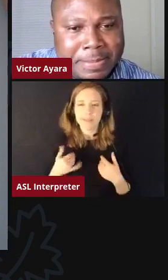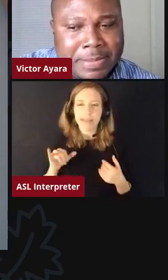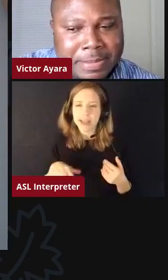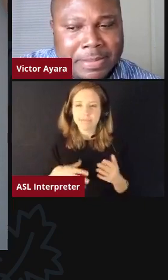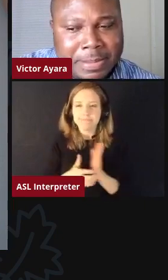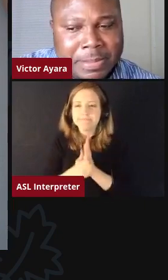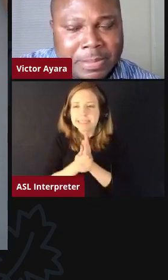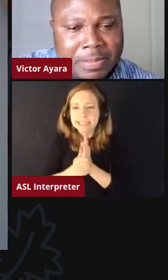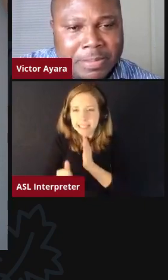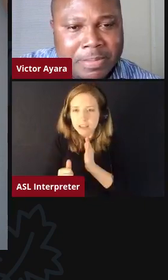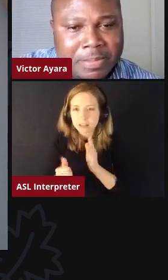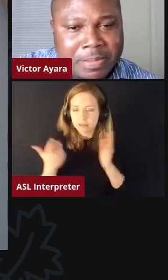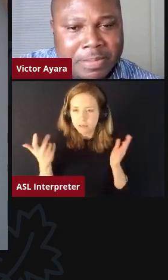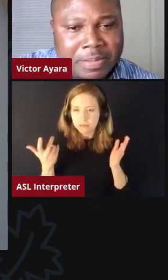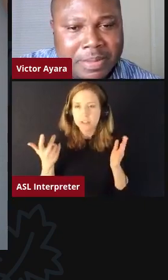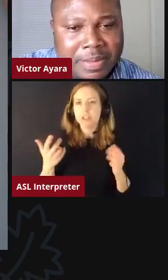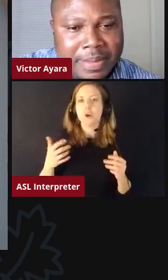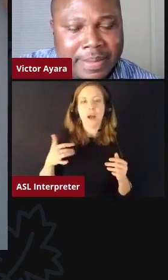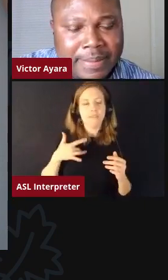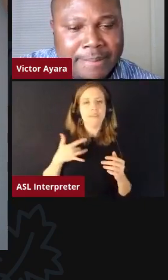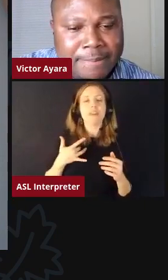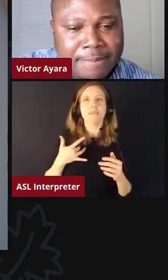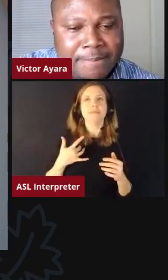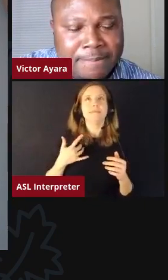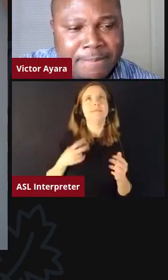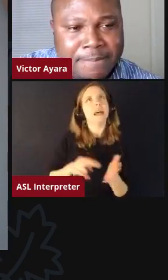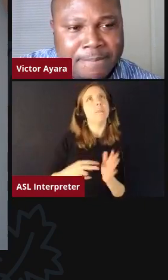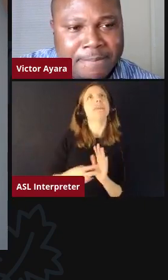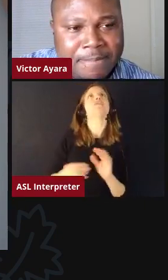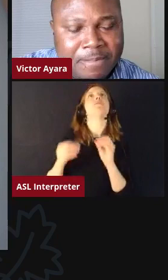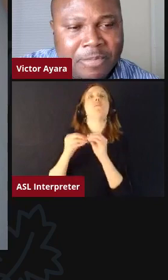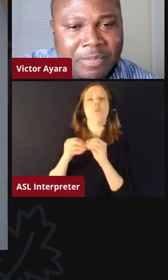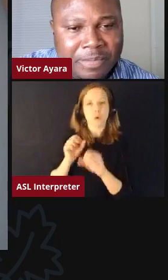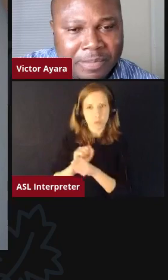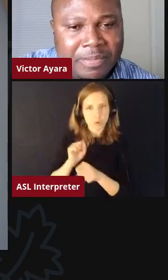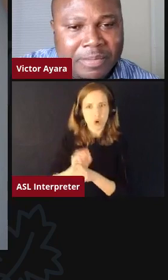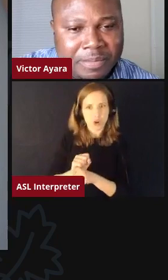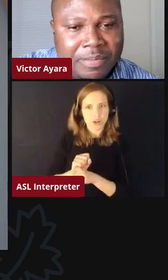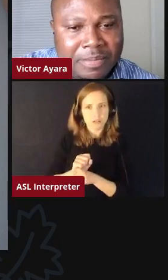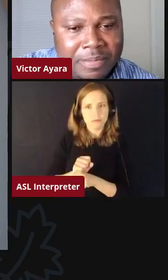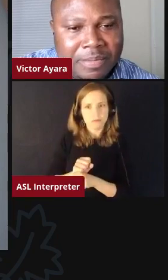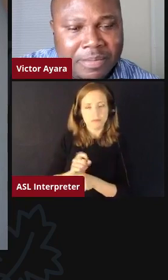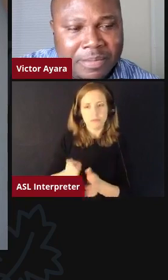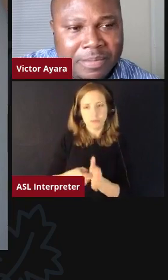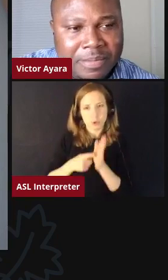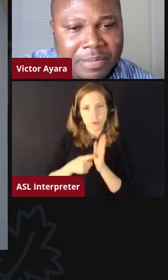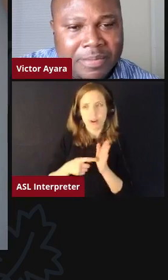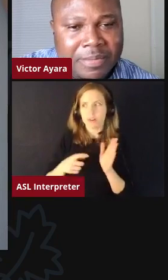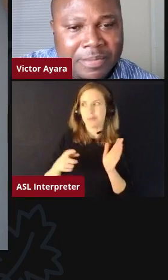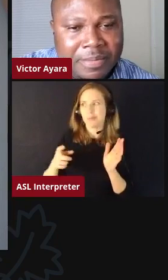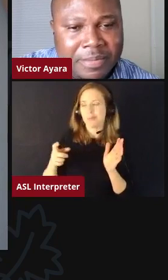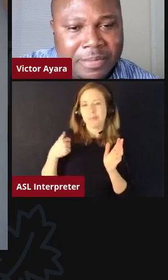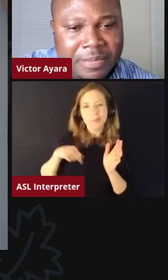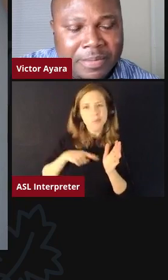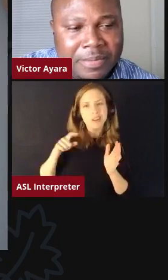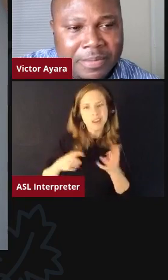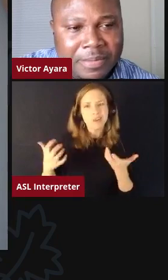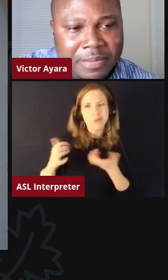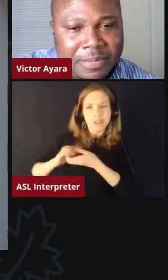more work, and I'm happy to partner with people from different backgrounds because we do need to work together. And I think it starts